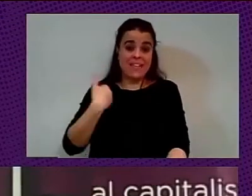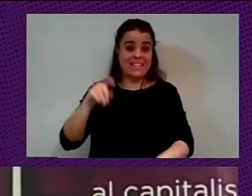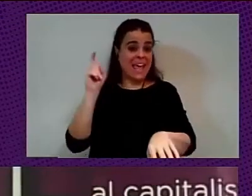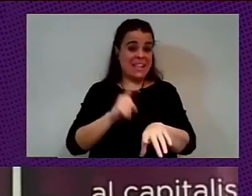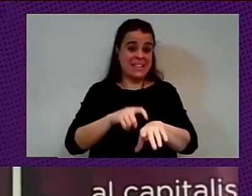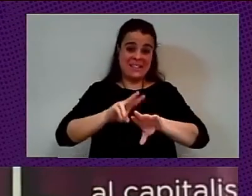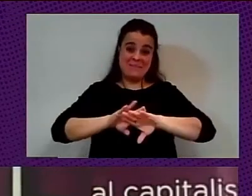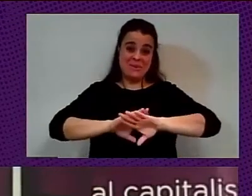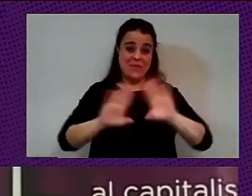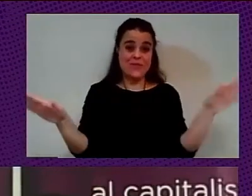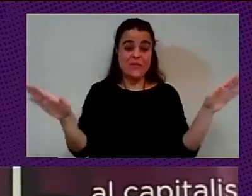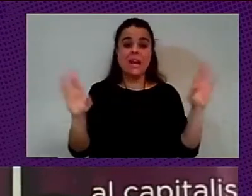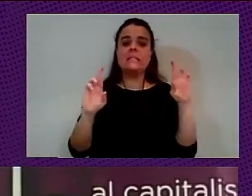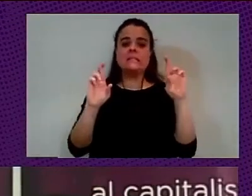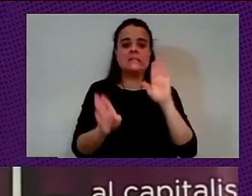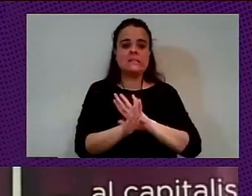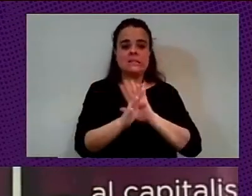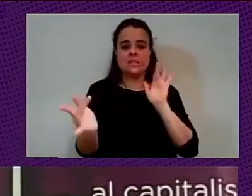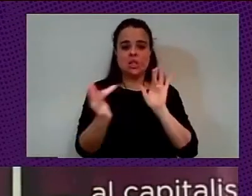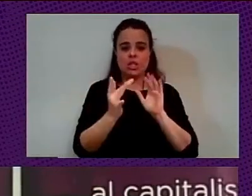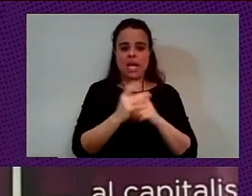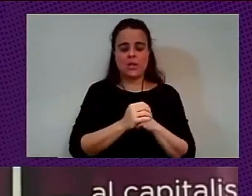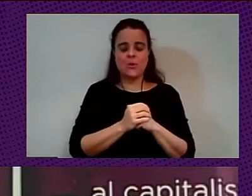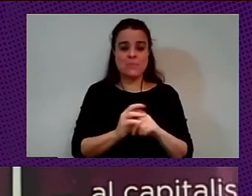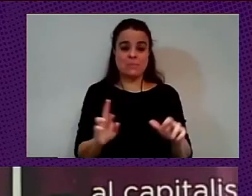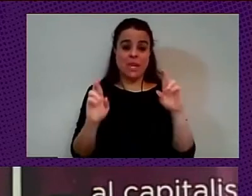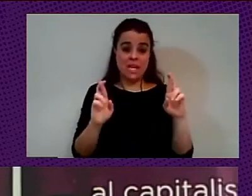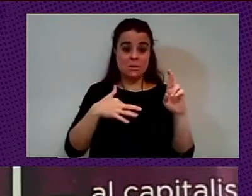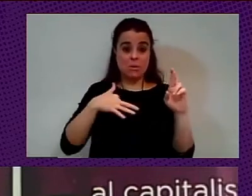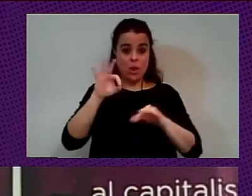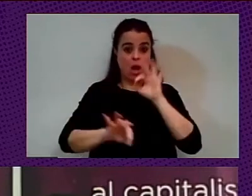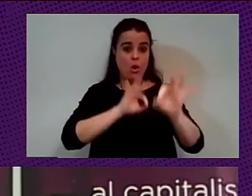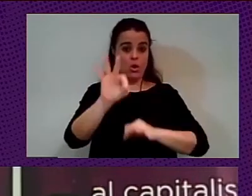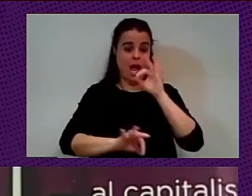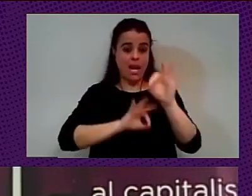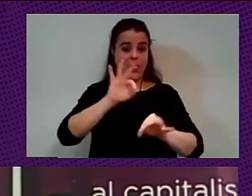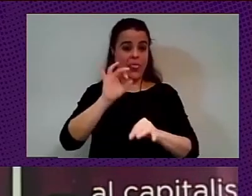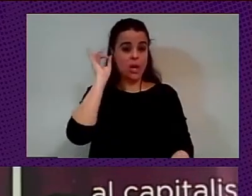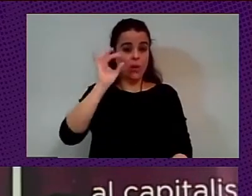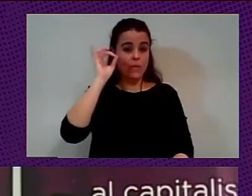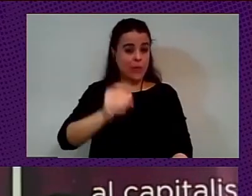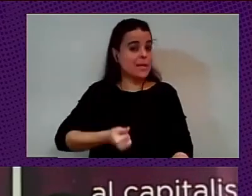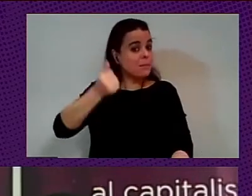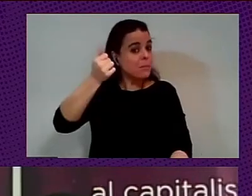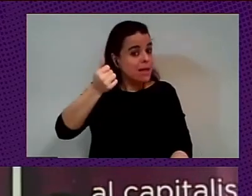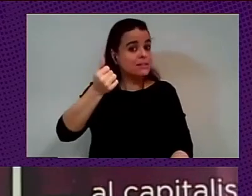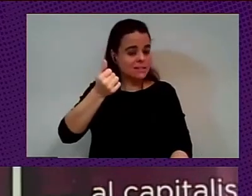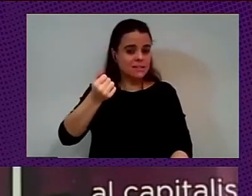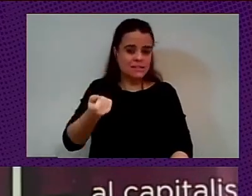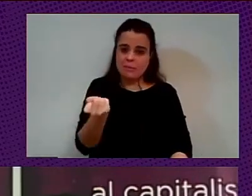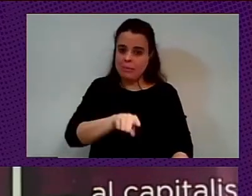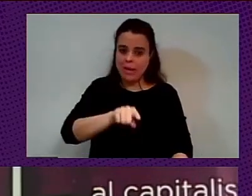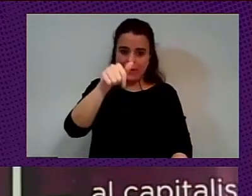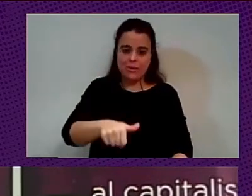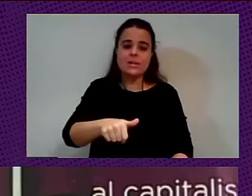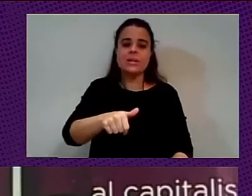We hopefully have more events like this, and yeah, let's organize, keep in touch, think together, conspire together,